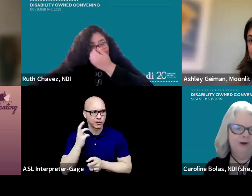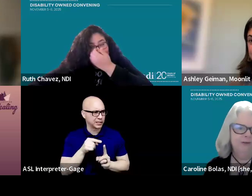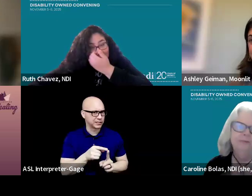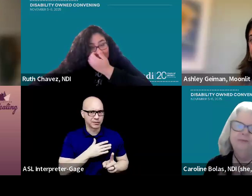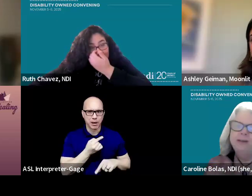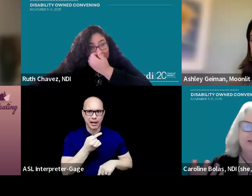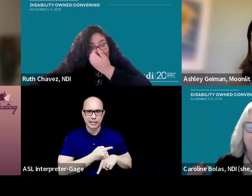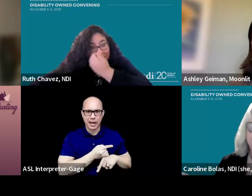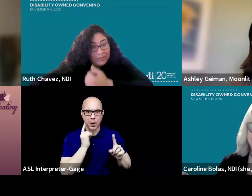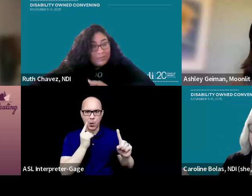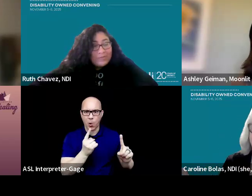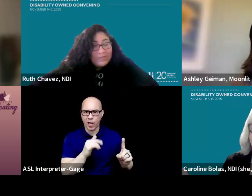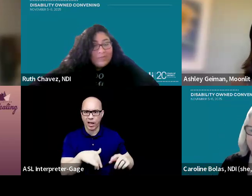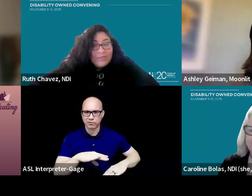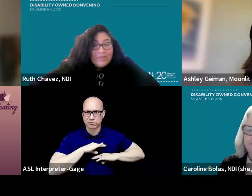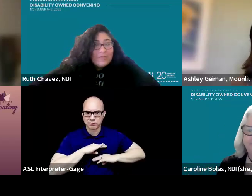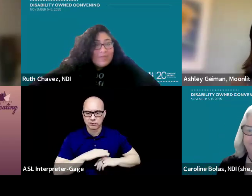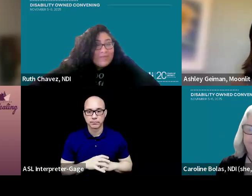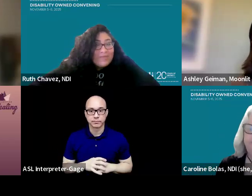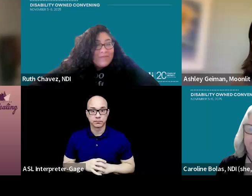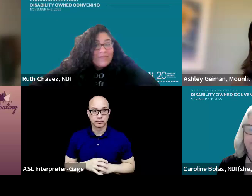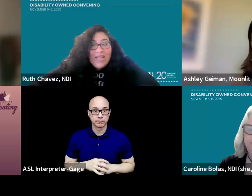you set yourself? I don't know if anyone can speak to that.